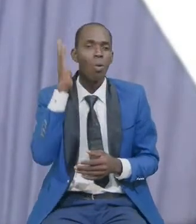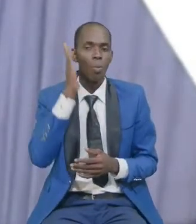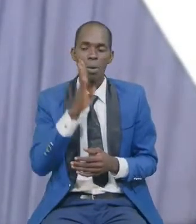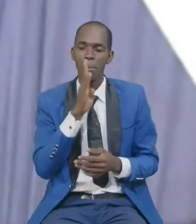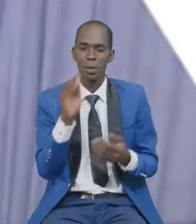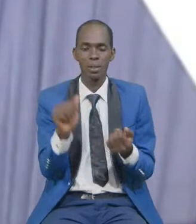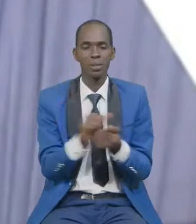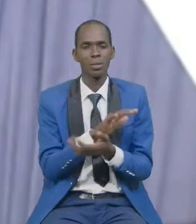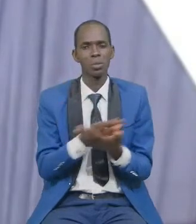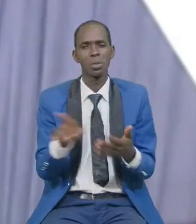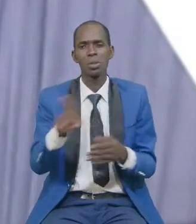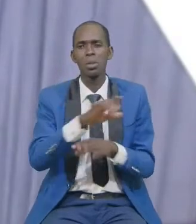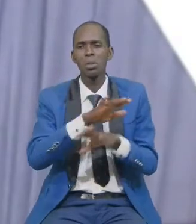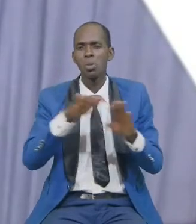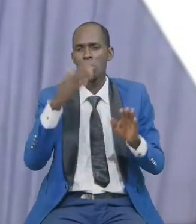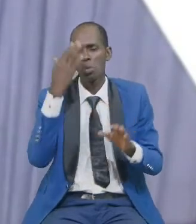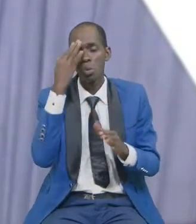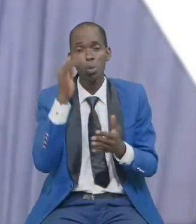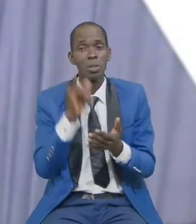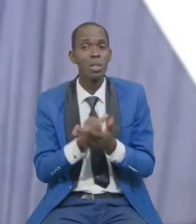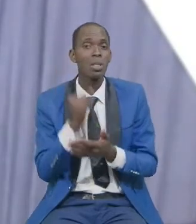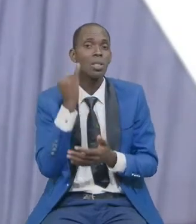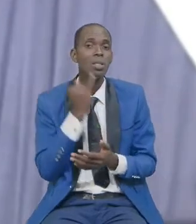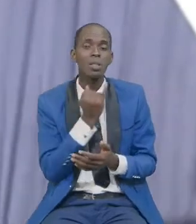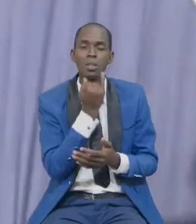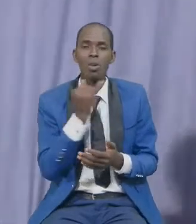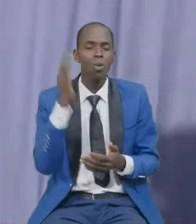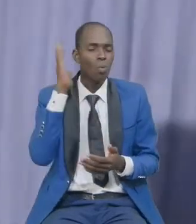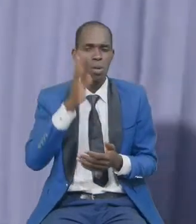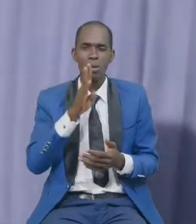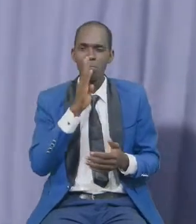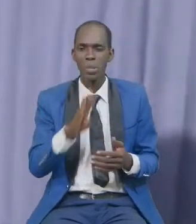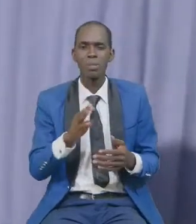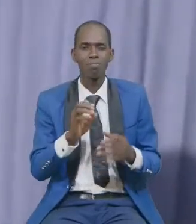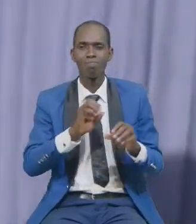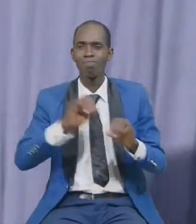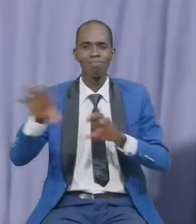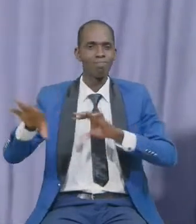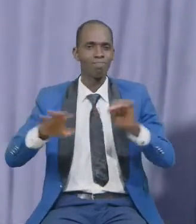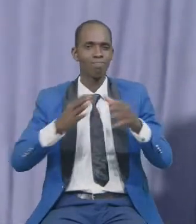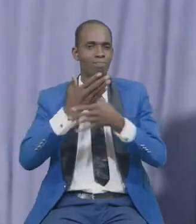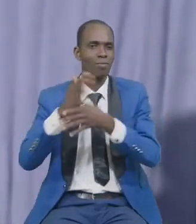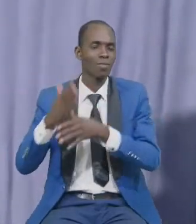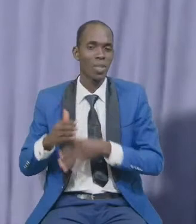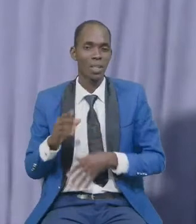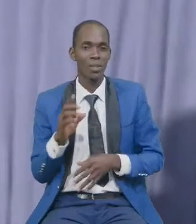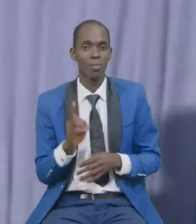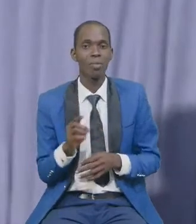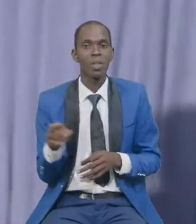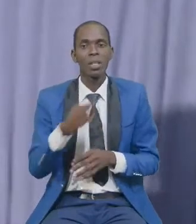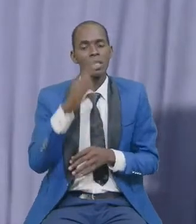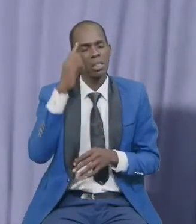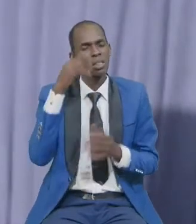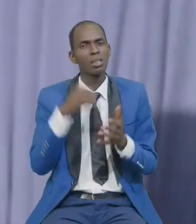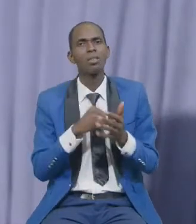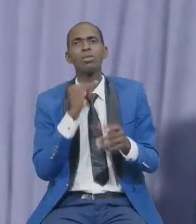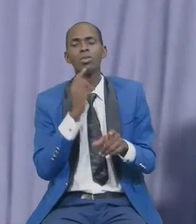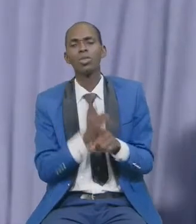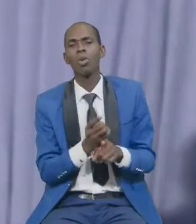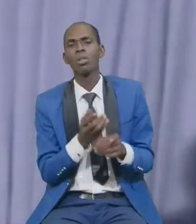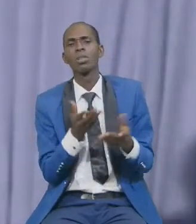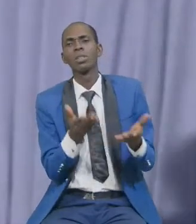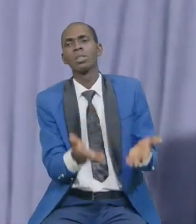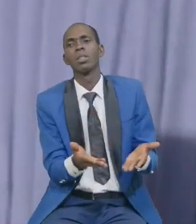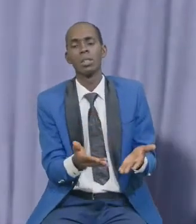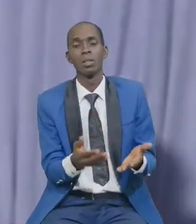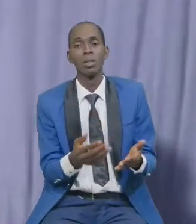They didn't know Israel will be scattered. They thought it was just there when they said, let